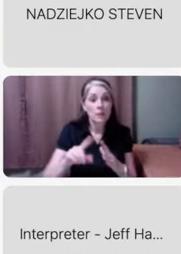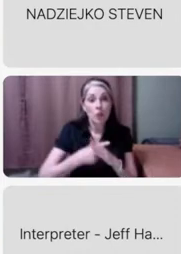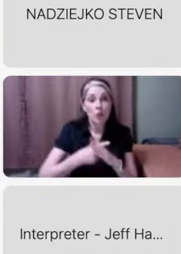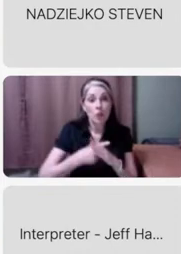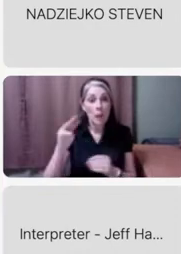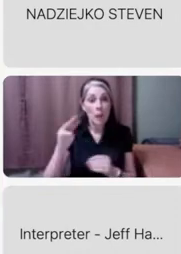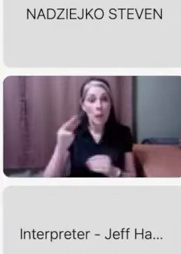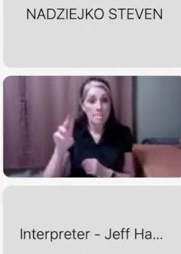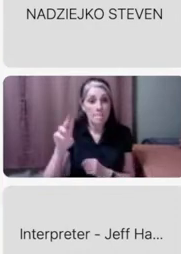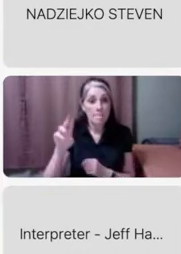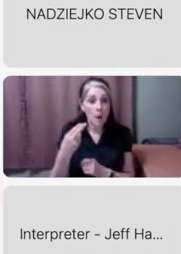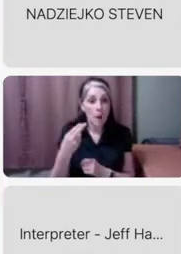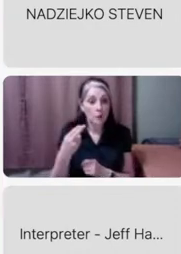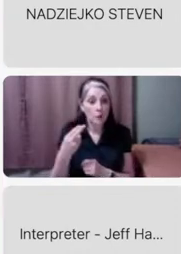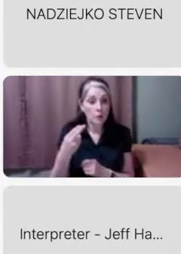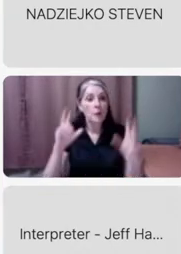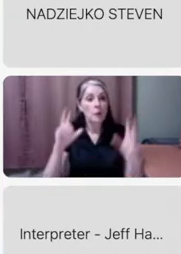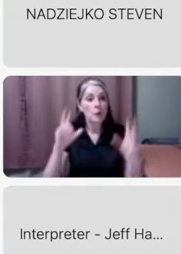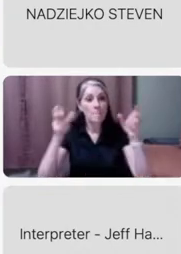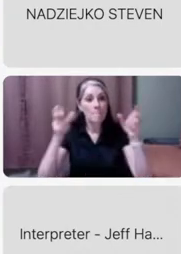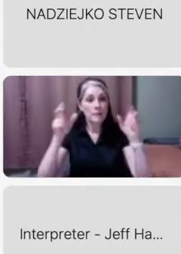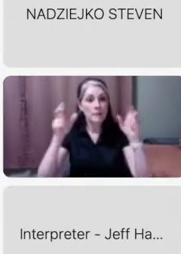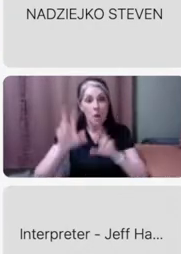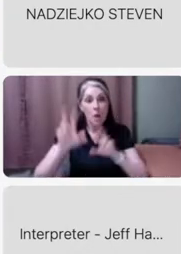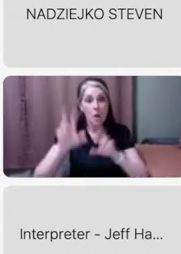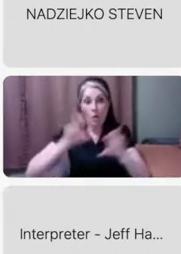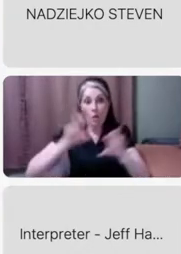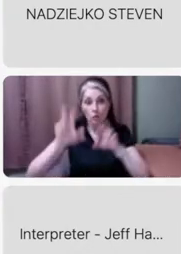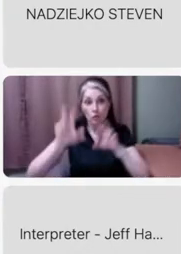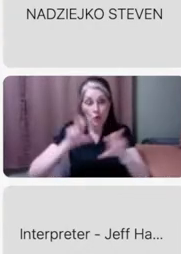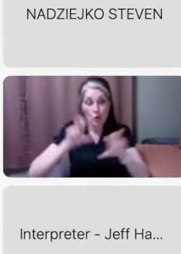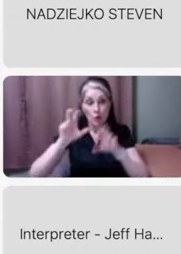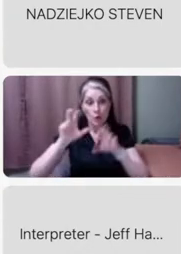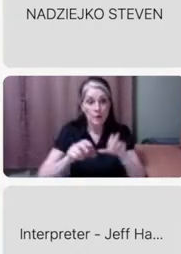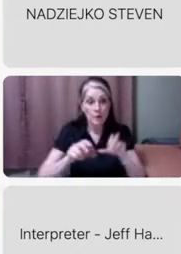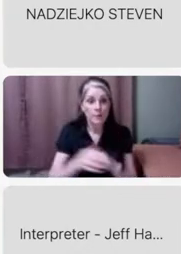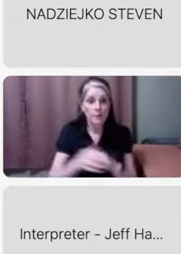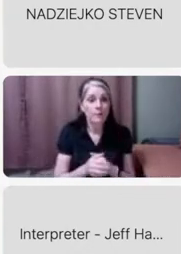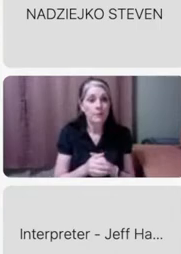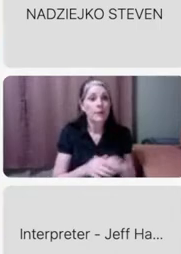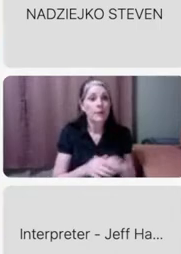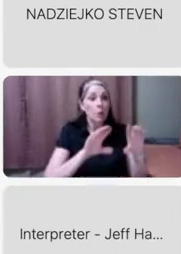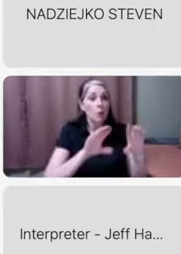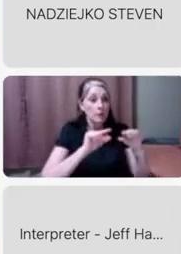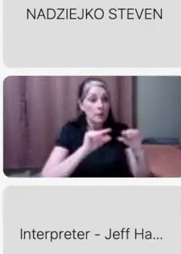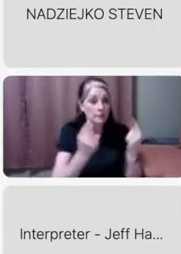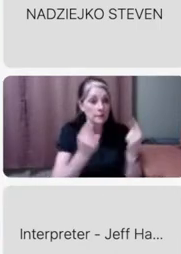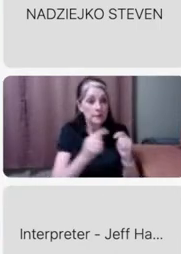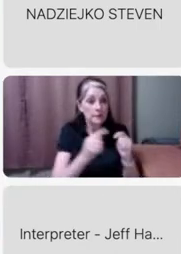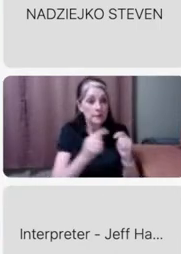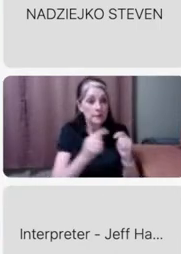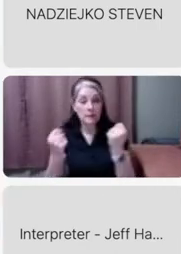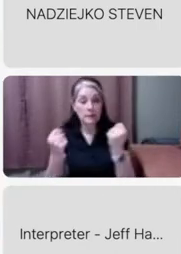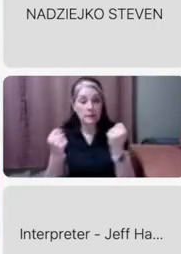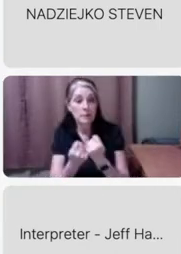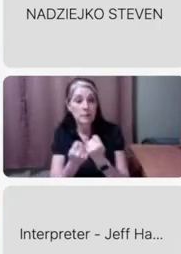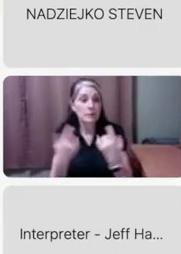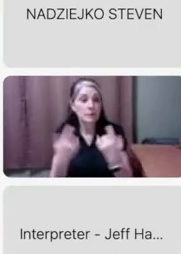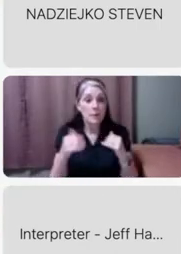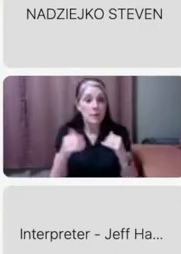basketball tournament we had brackets of teams that played daily and elimination rounds leading up to the final championship